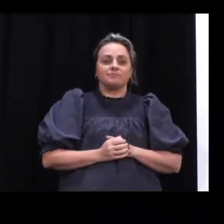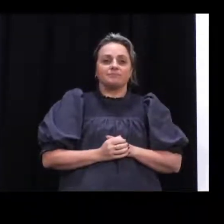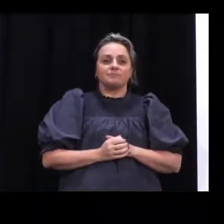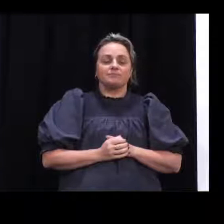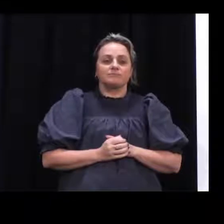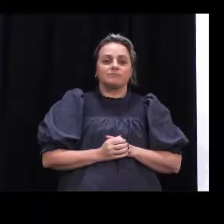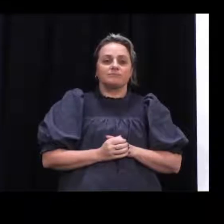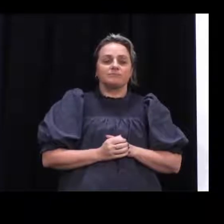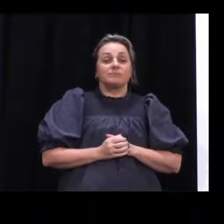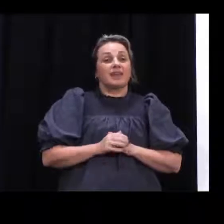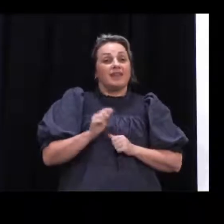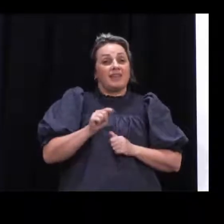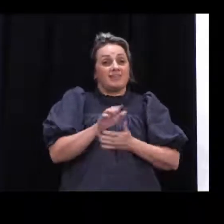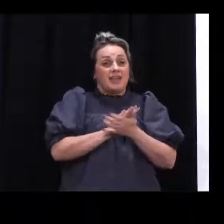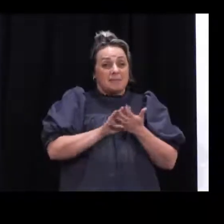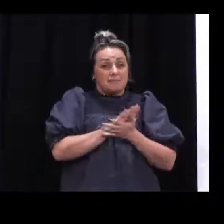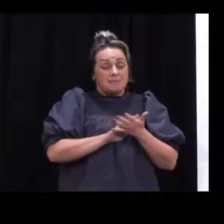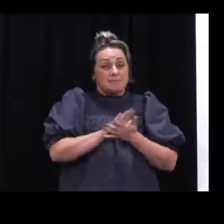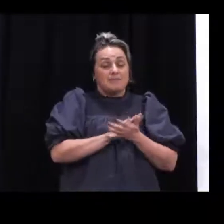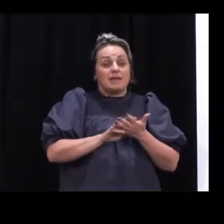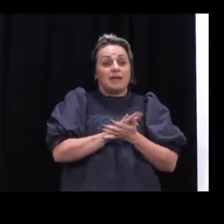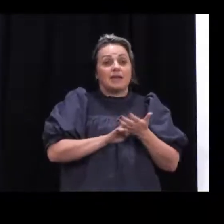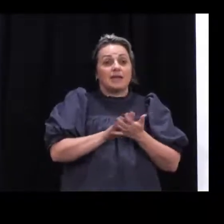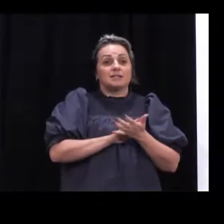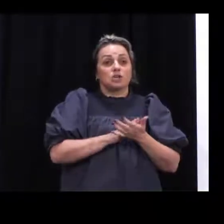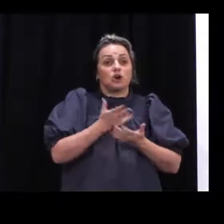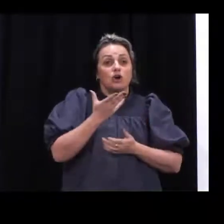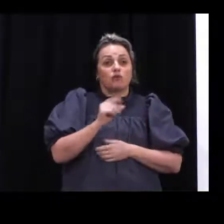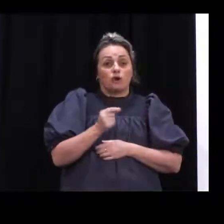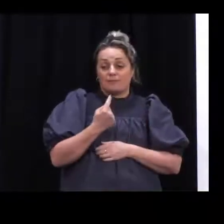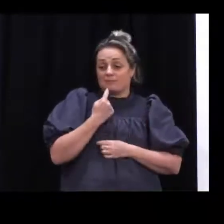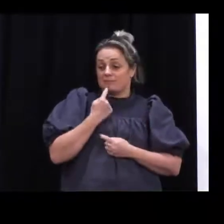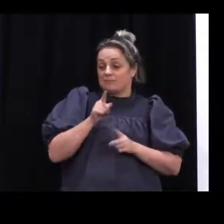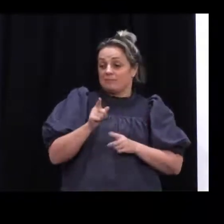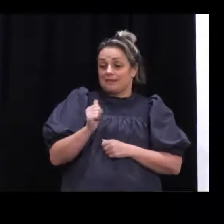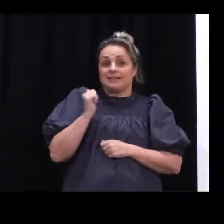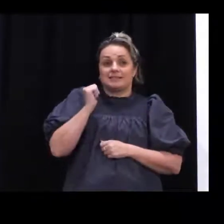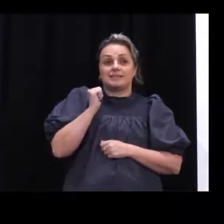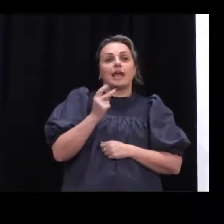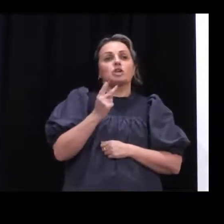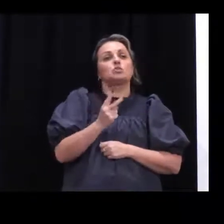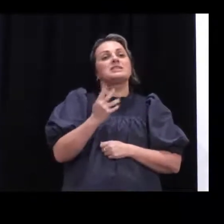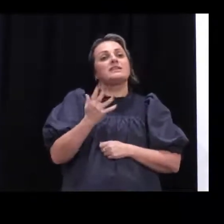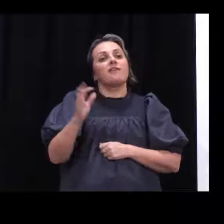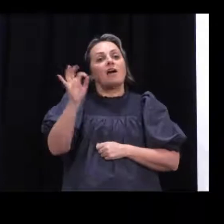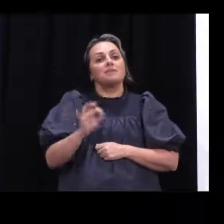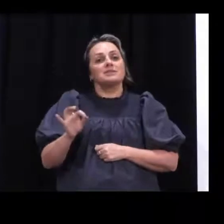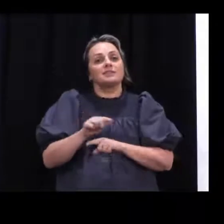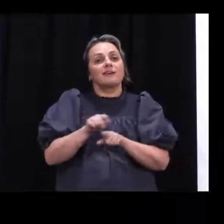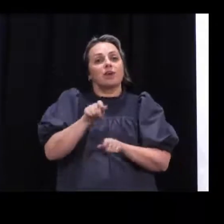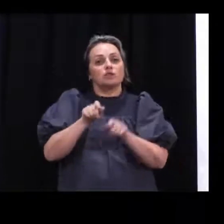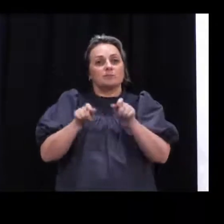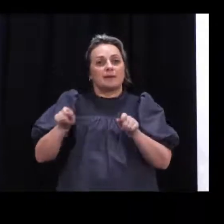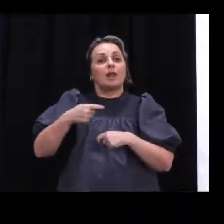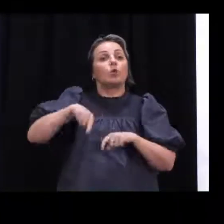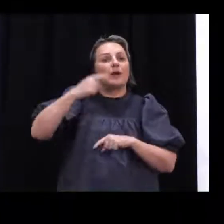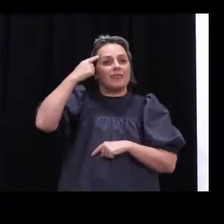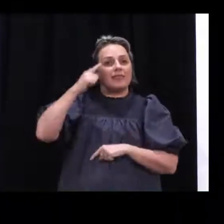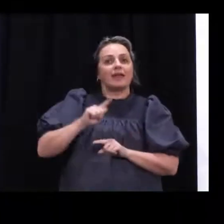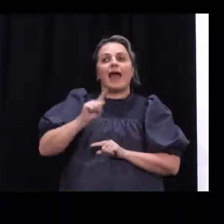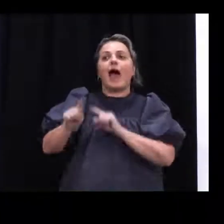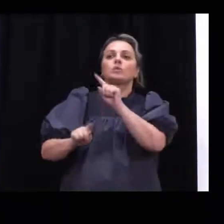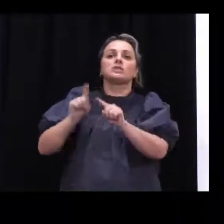So therefore, as I said, of the cases we reported yesterday, just 25% were considered to have been infectious in the